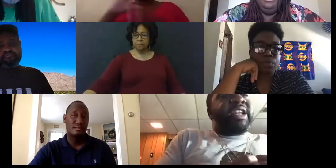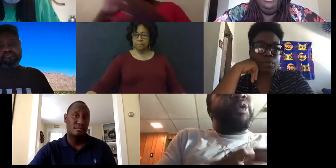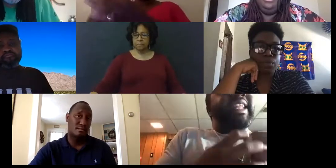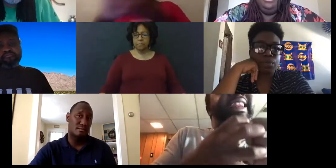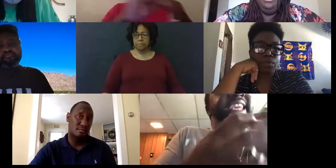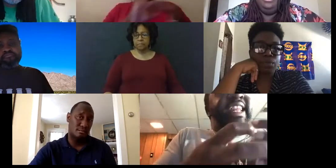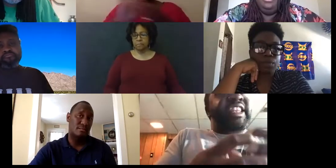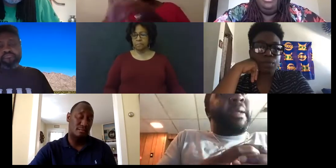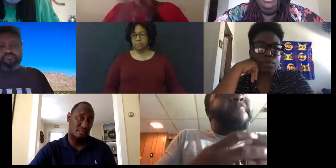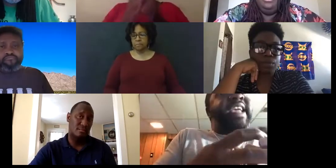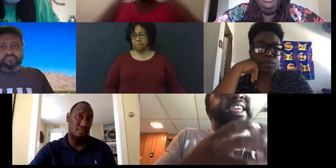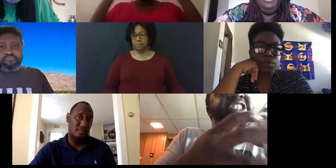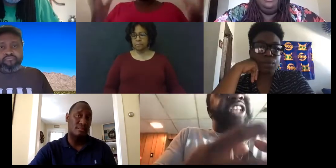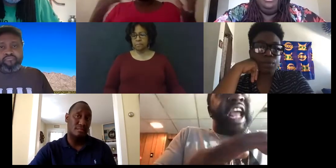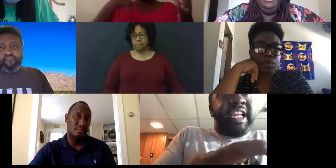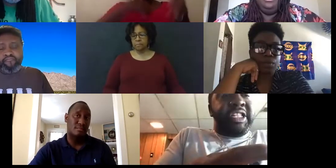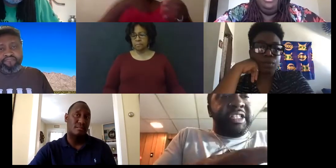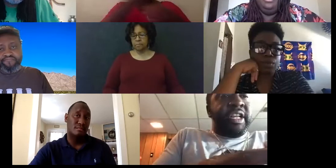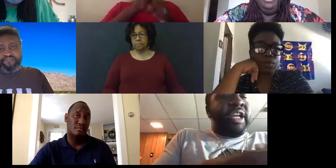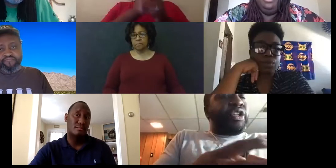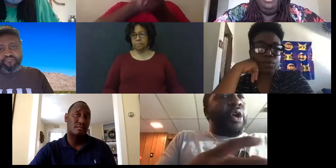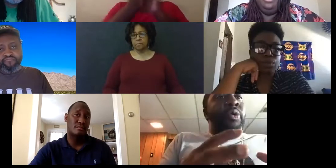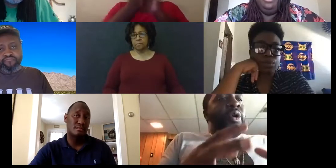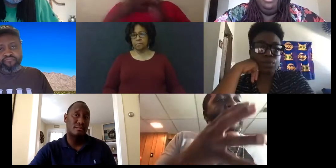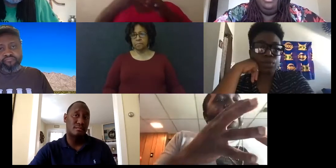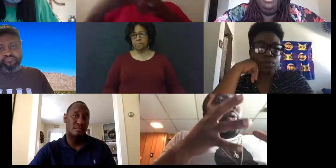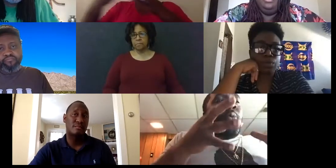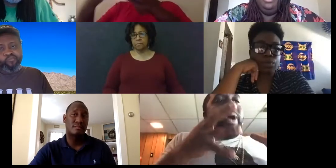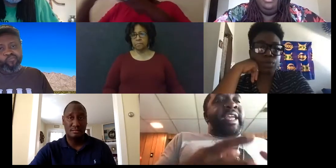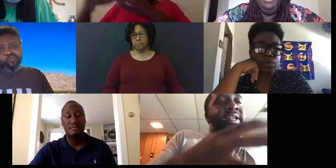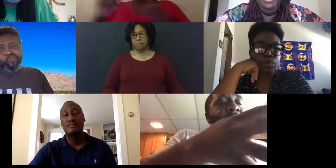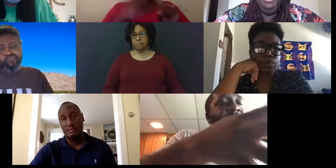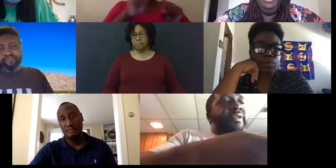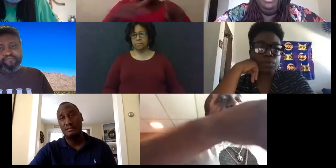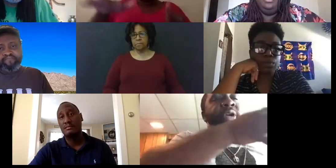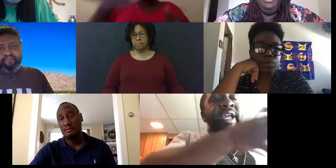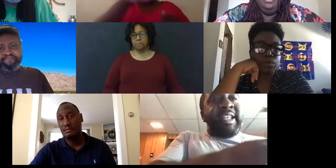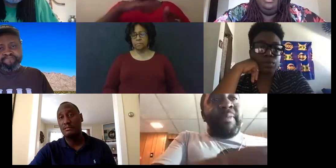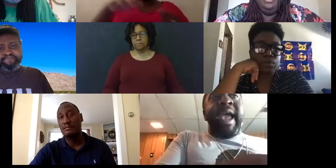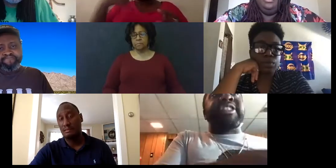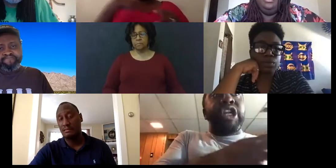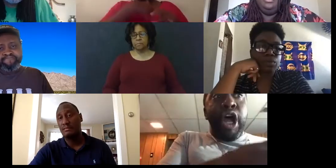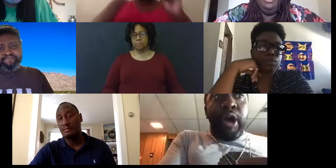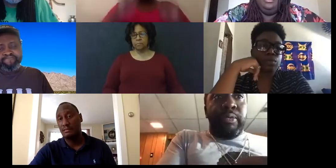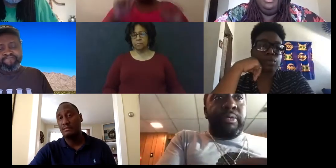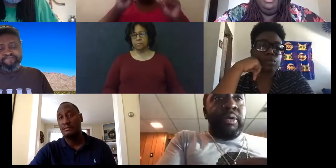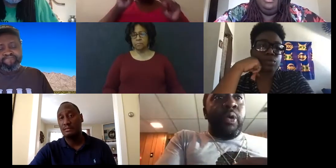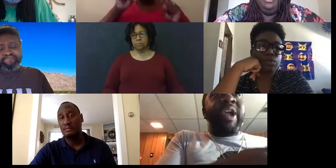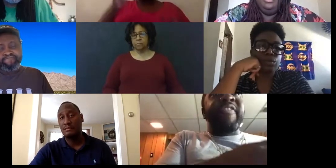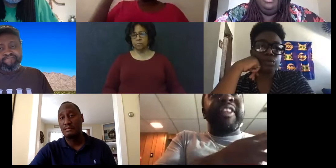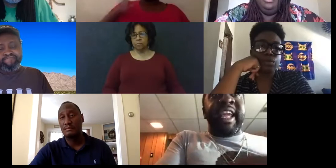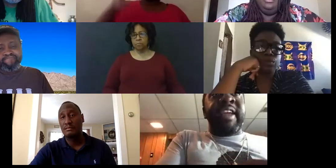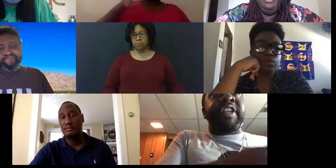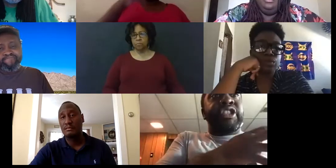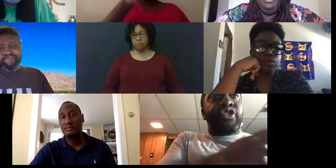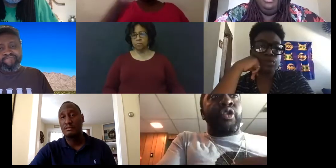much that we're going to be leading things and making changes. So we can look at the past and know